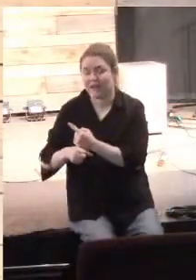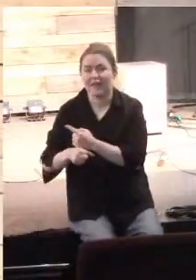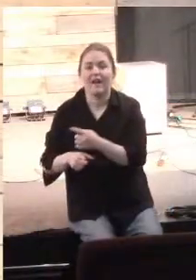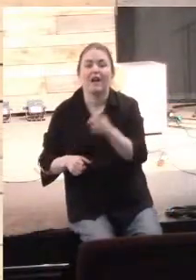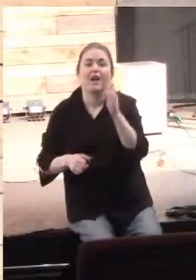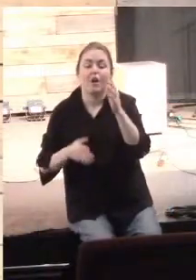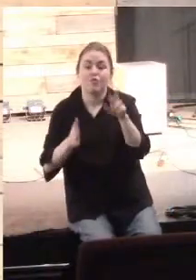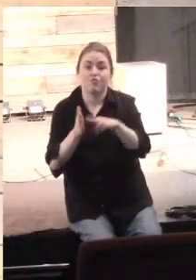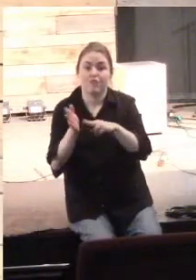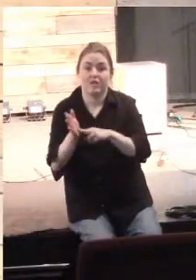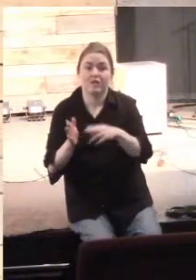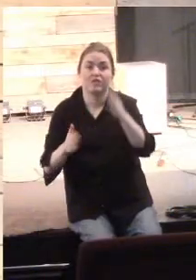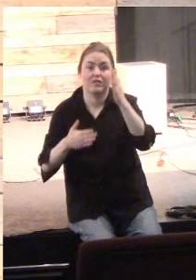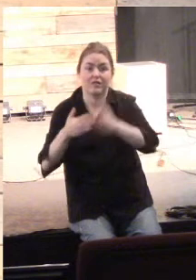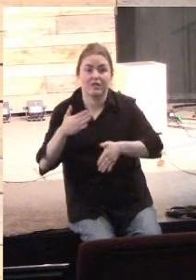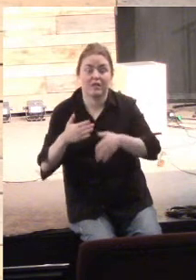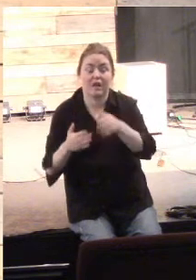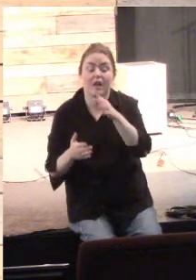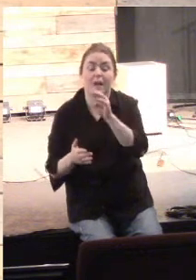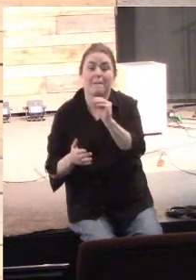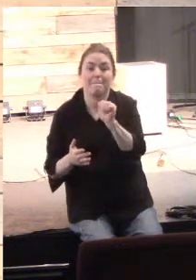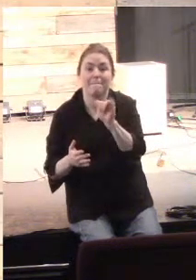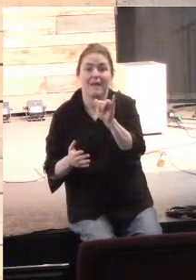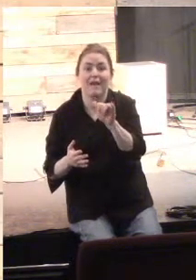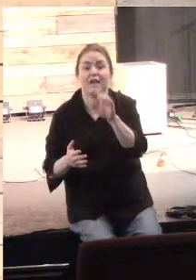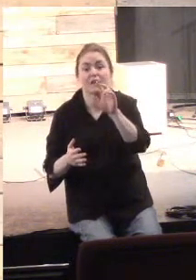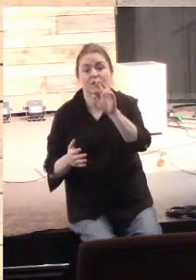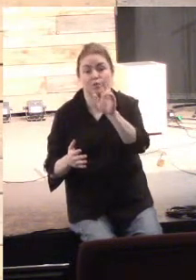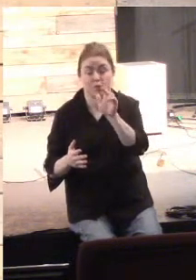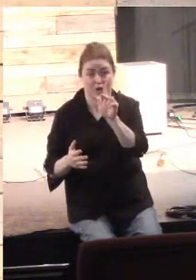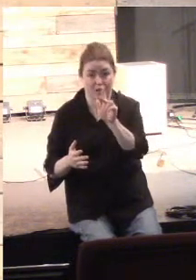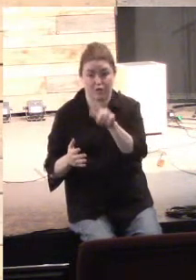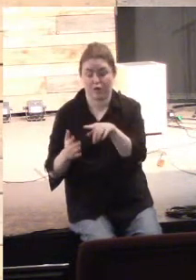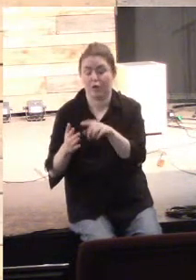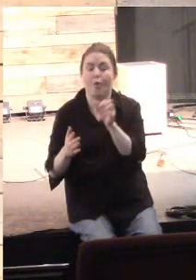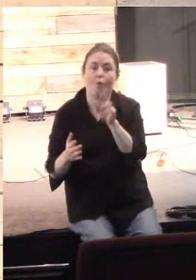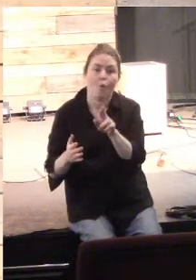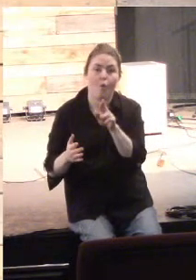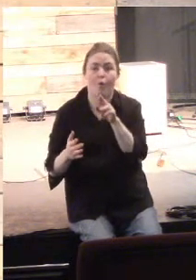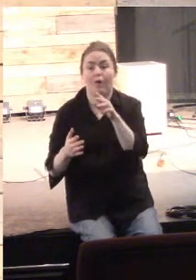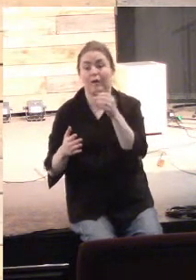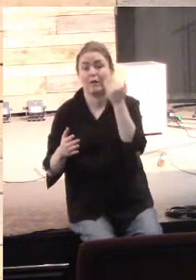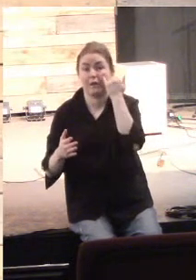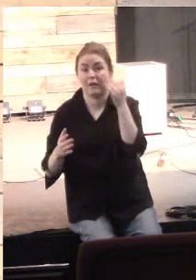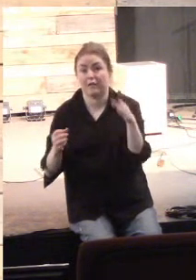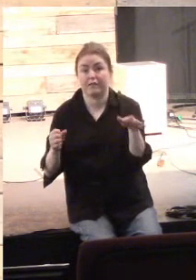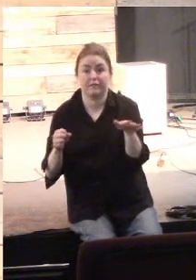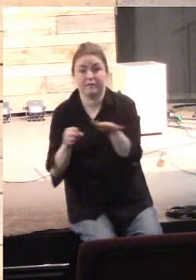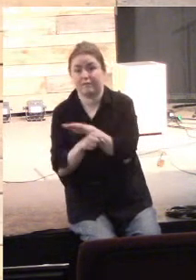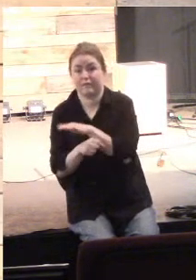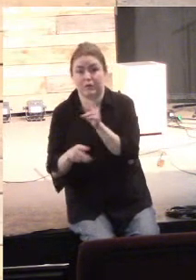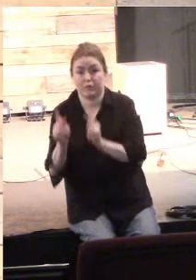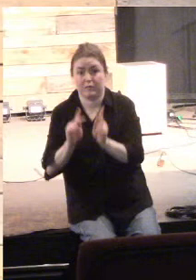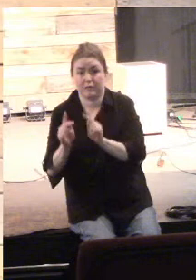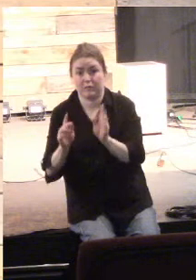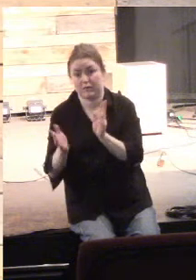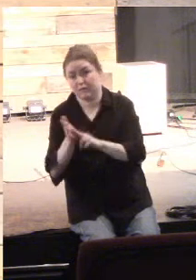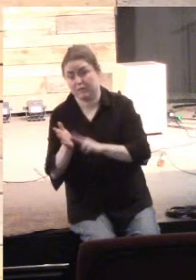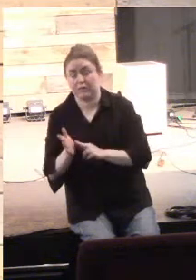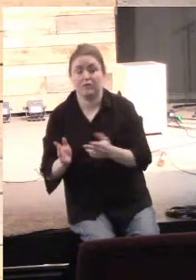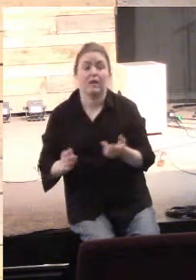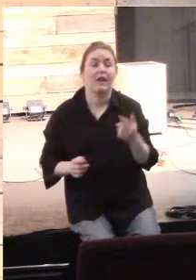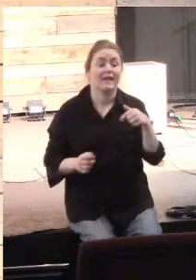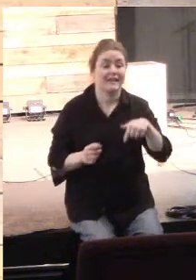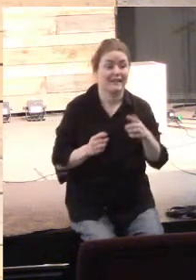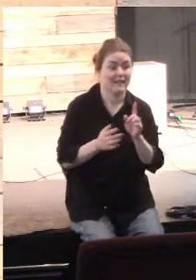May 23rd or when we hit our cap of 140, whichever comes first. This coming Friday, we have a congregational devotional. It